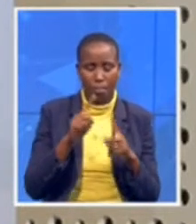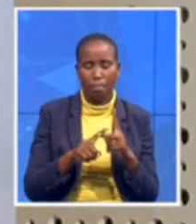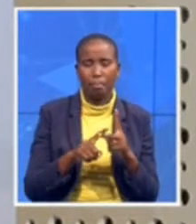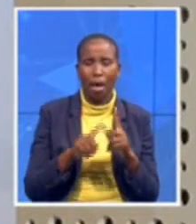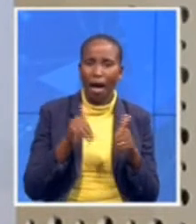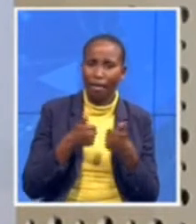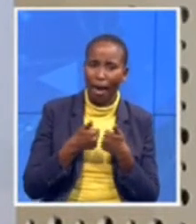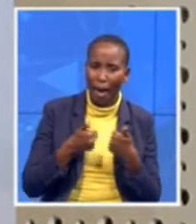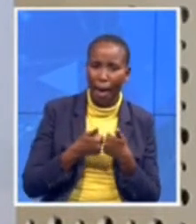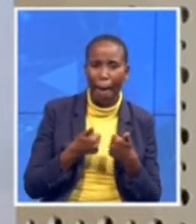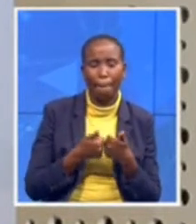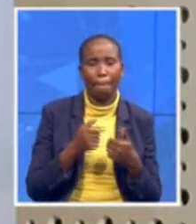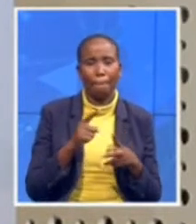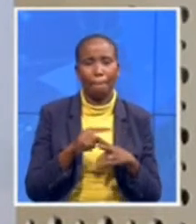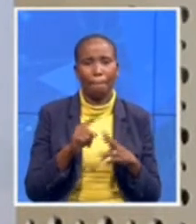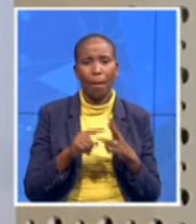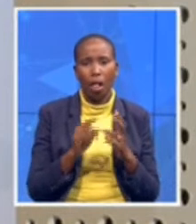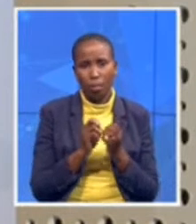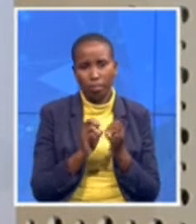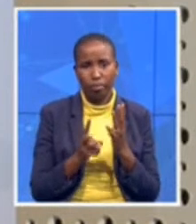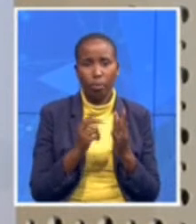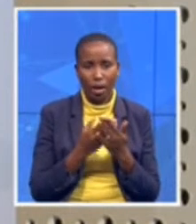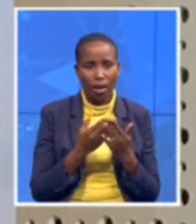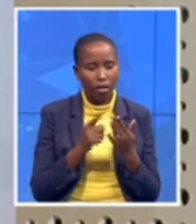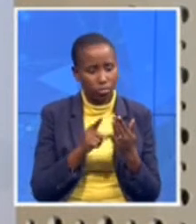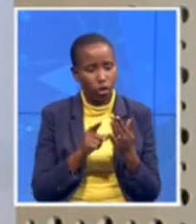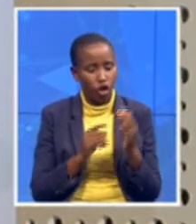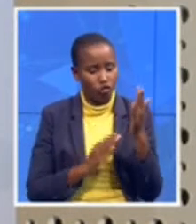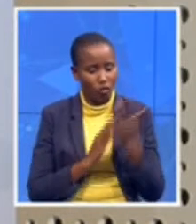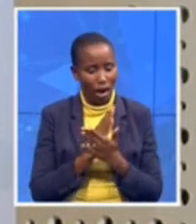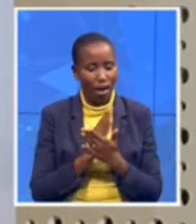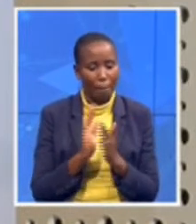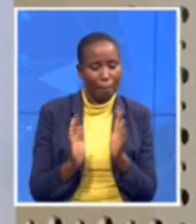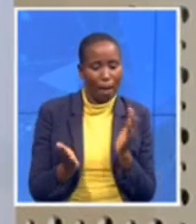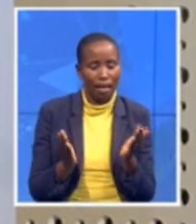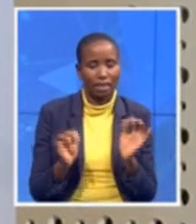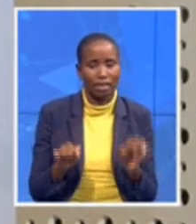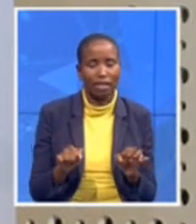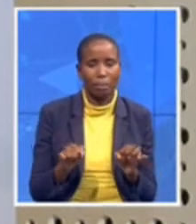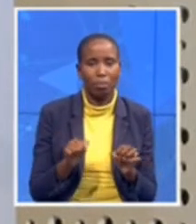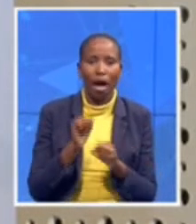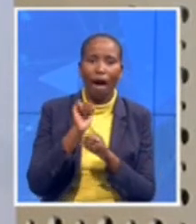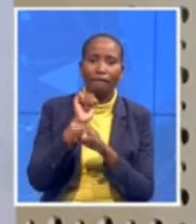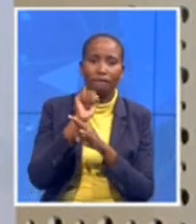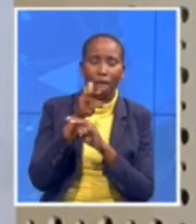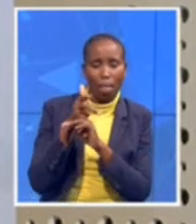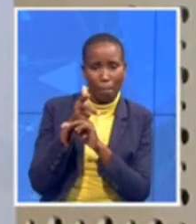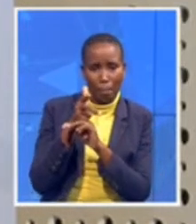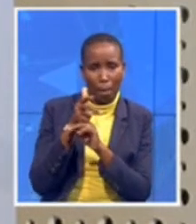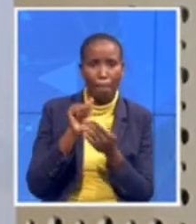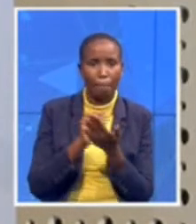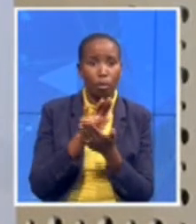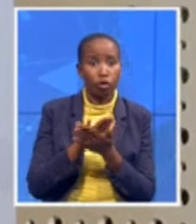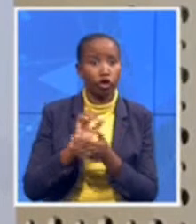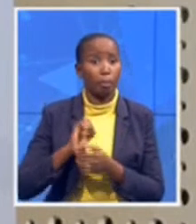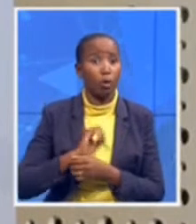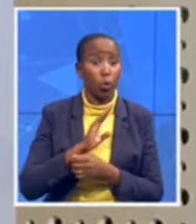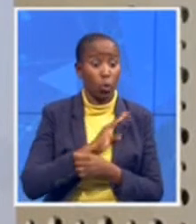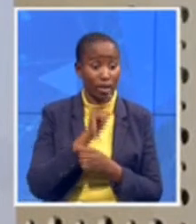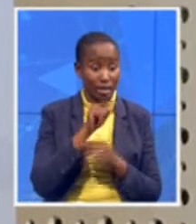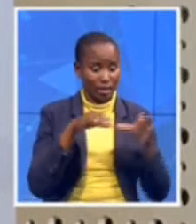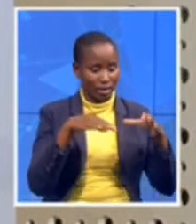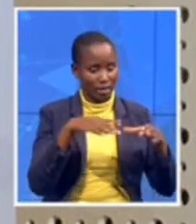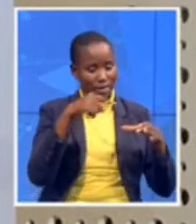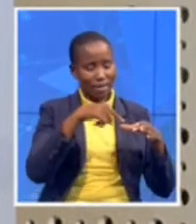rights. Our Film and Publication Board has been an inspiration for many content